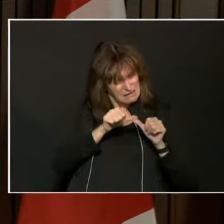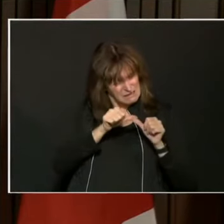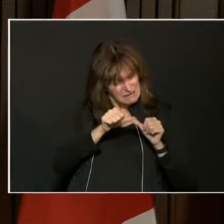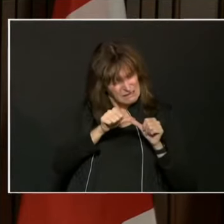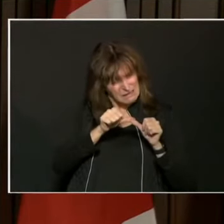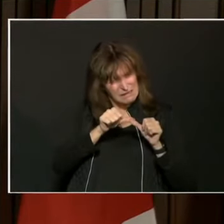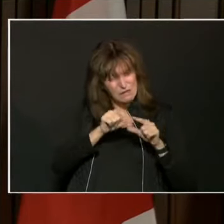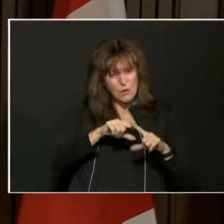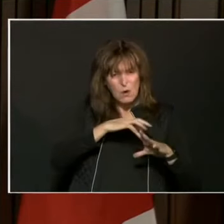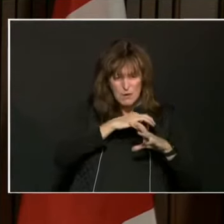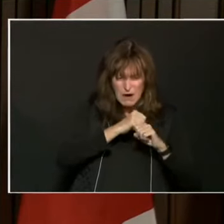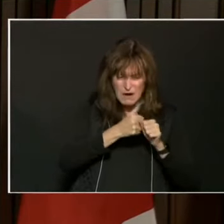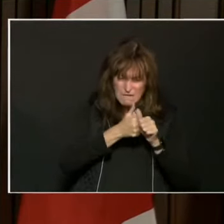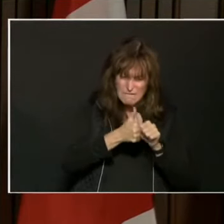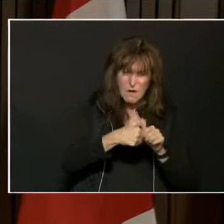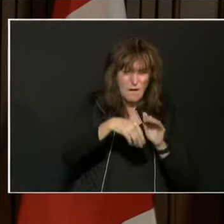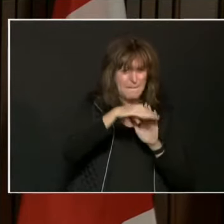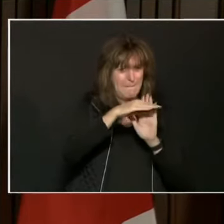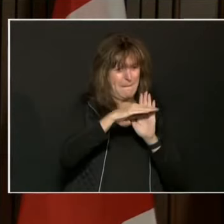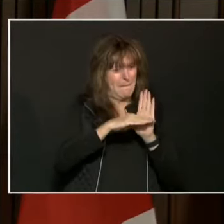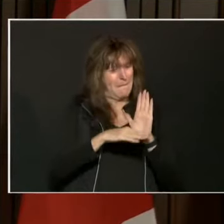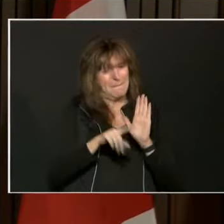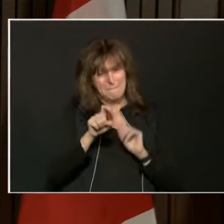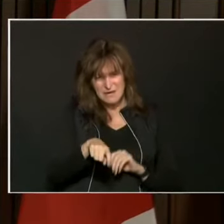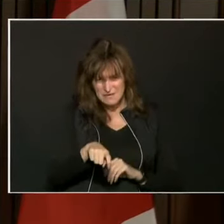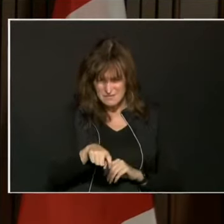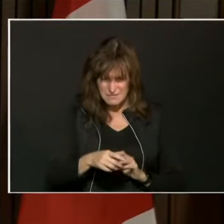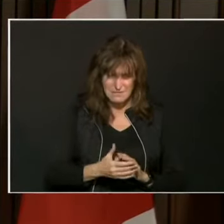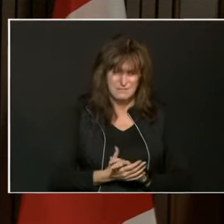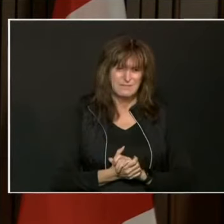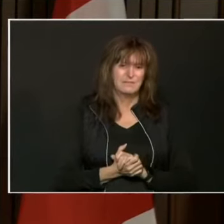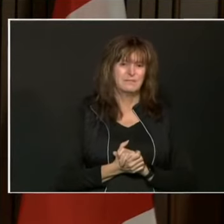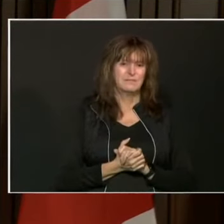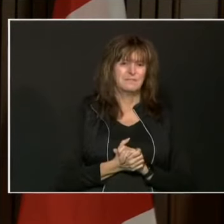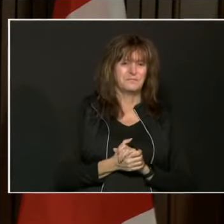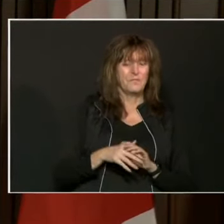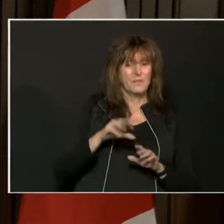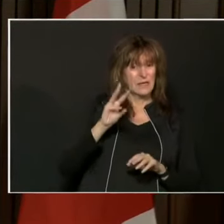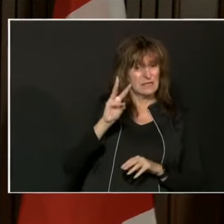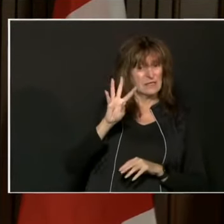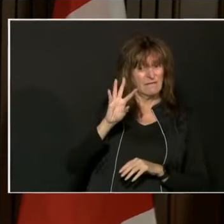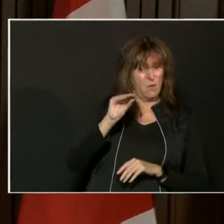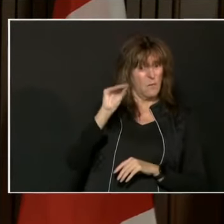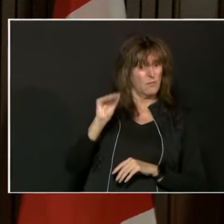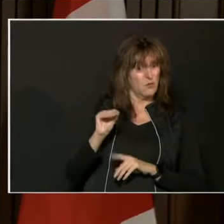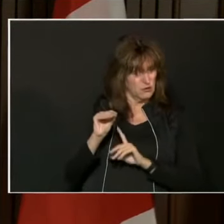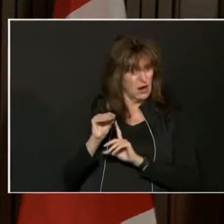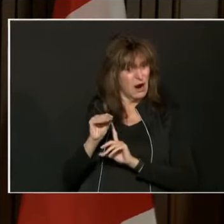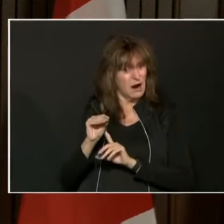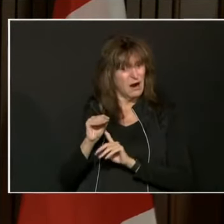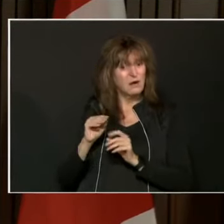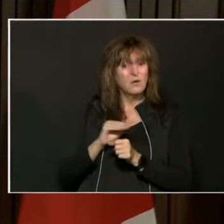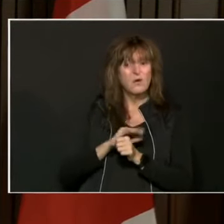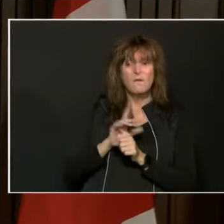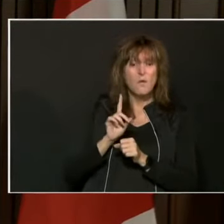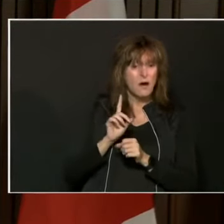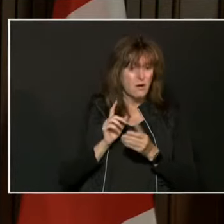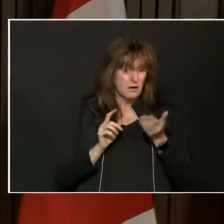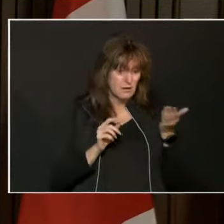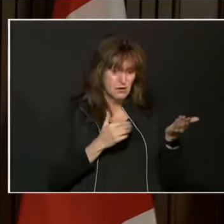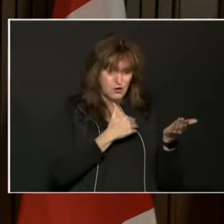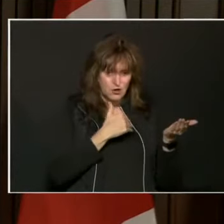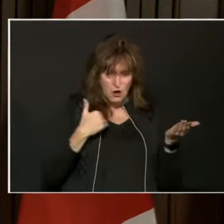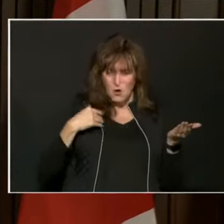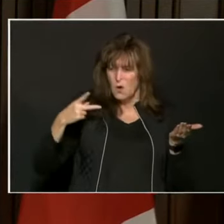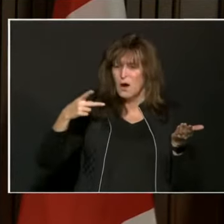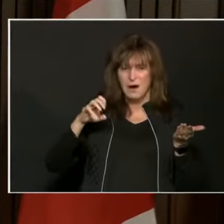moment. 64% of the cases are in our areas of Toronto and Peel, and as Dr. Huyer's alluded to, we've seen that shift a bit, and we're